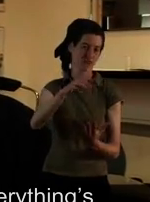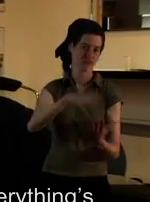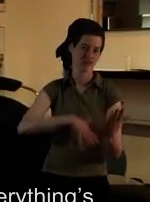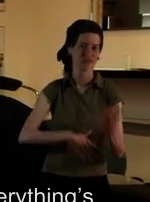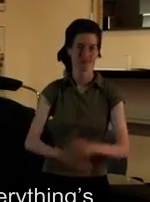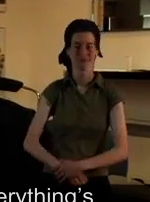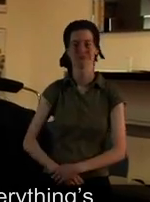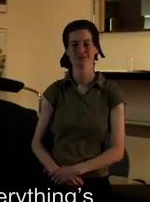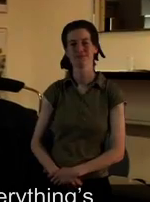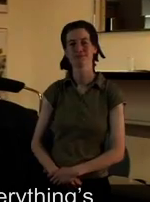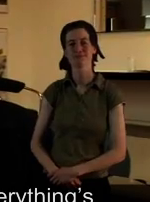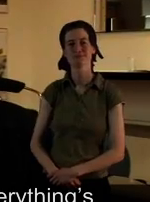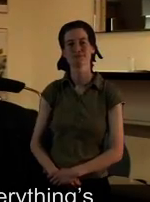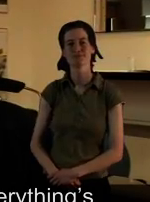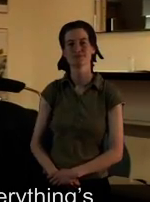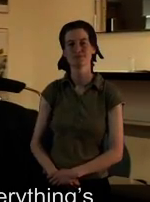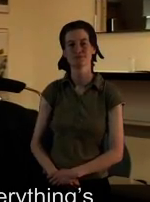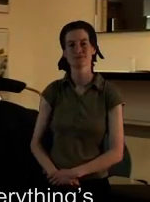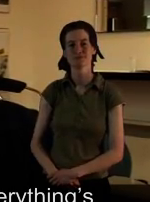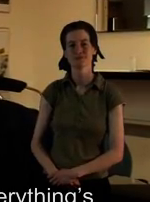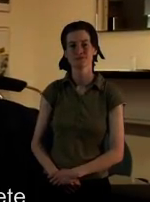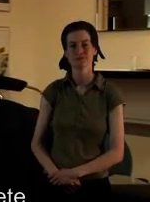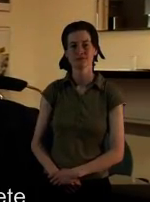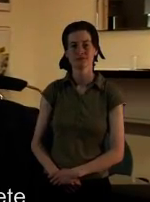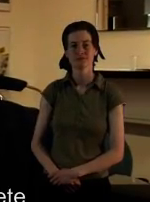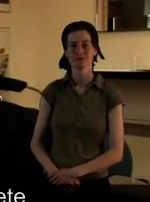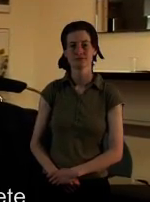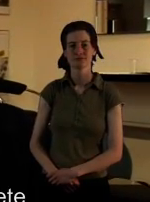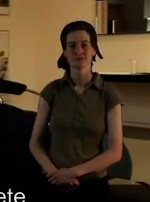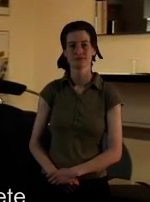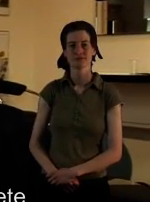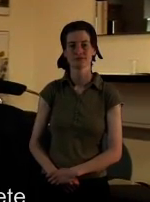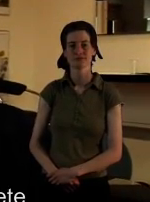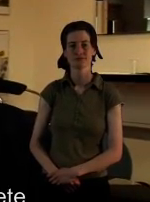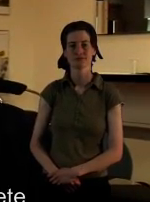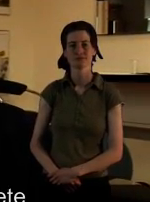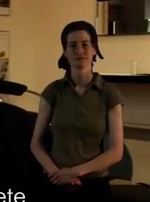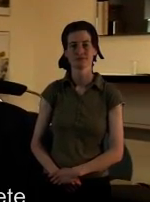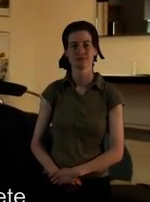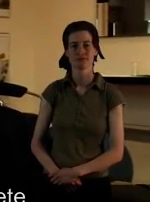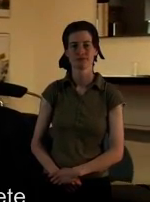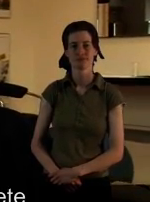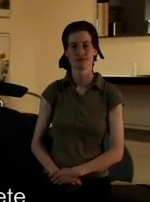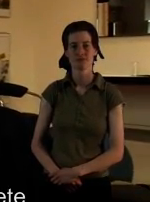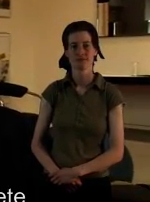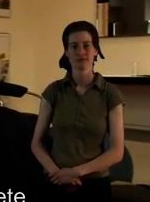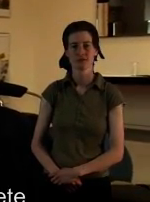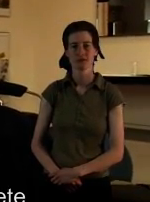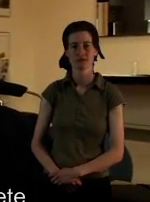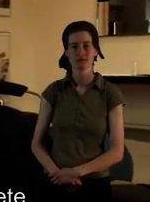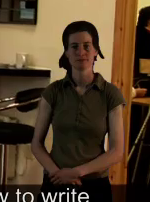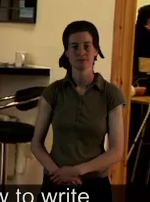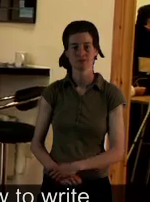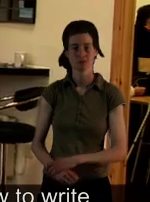simplified, I feel a lot more confident now as to how I could actually complete a tendering application